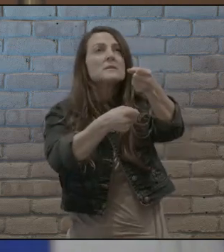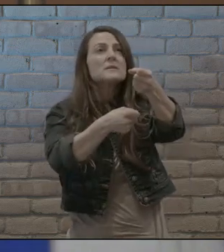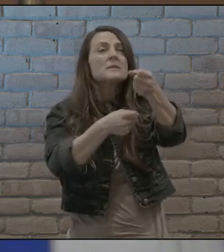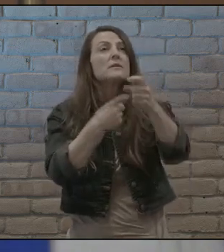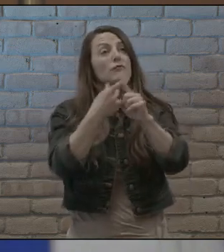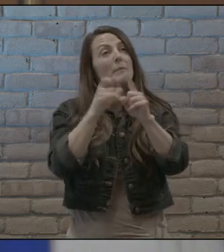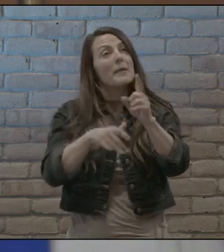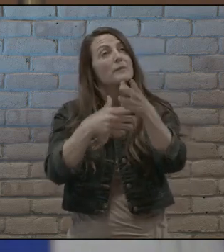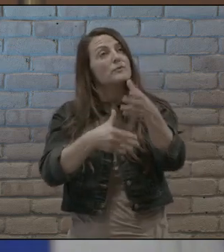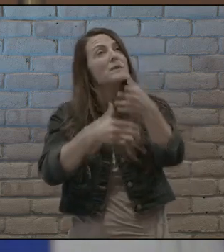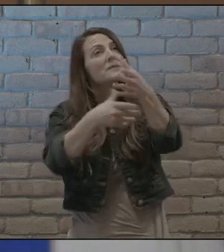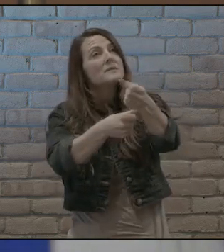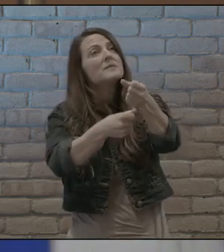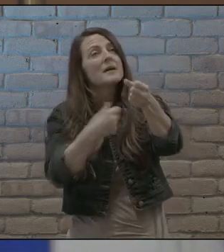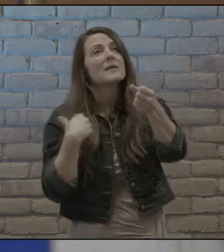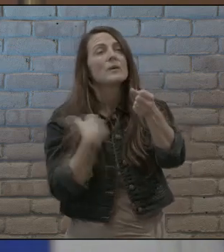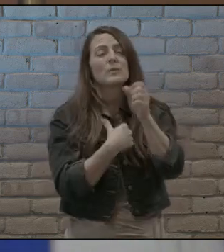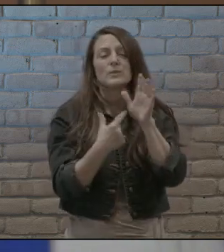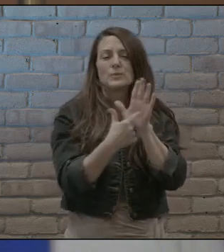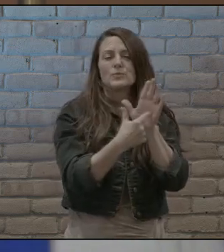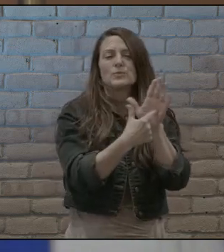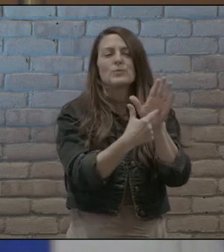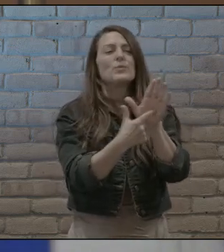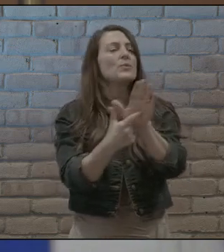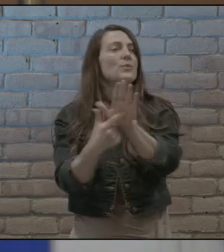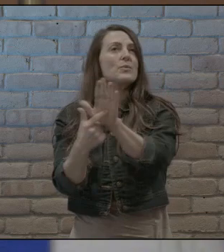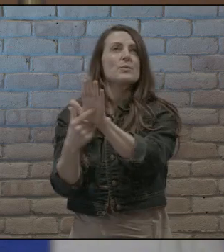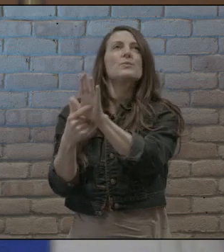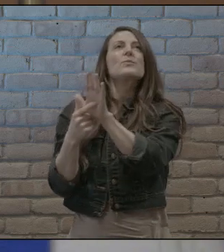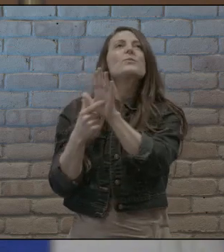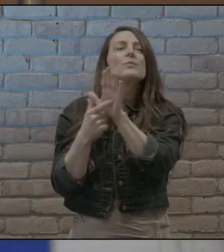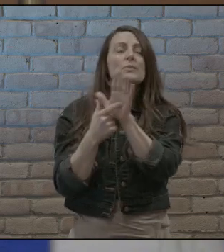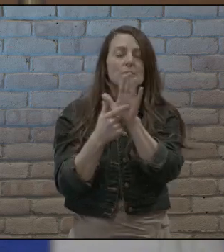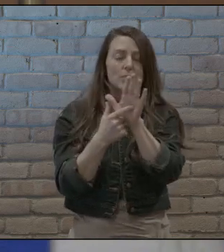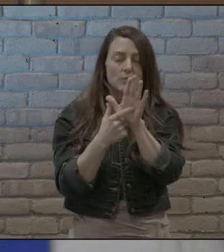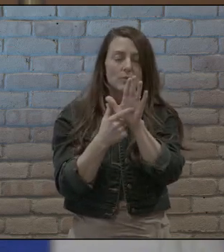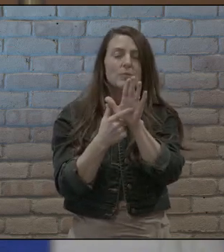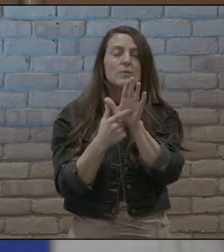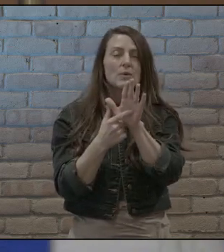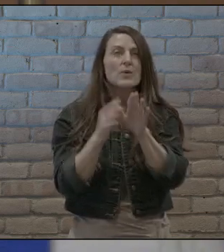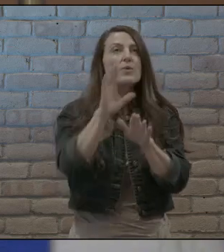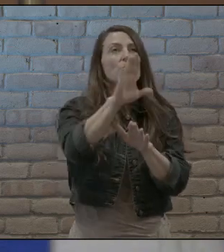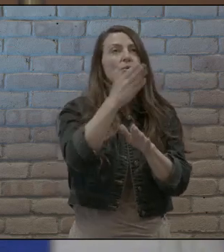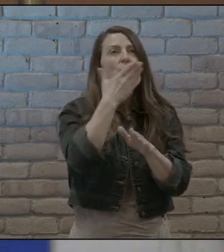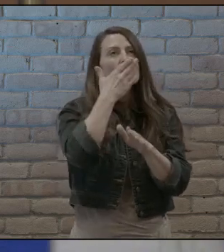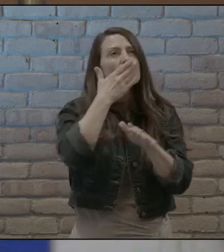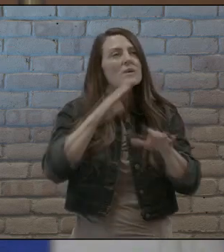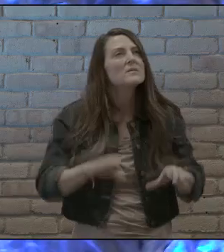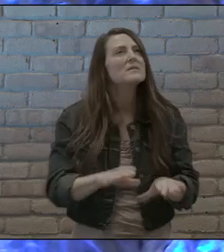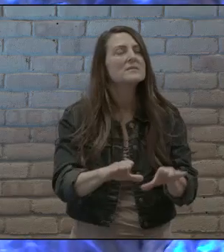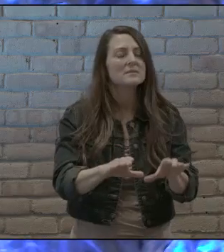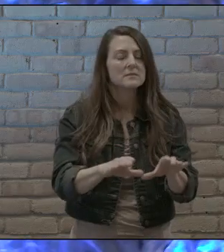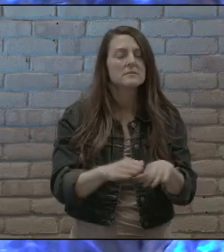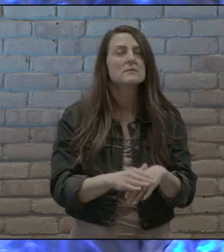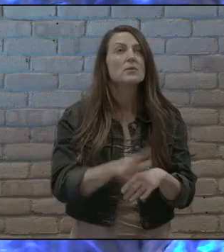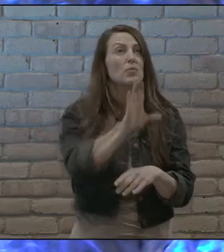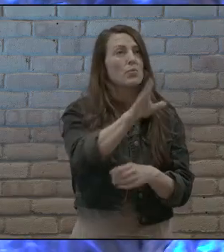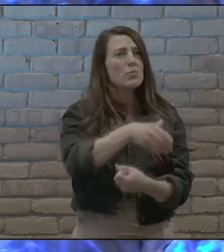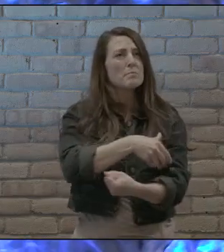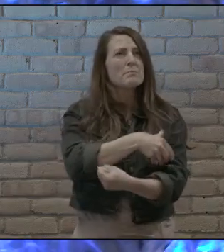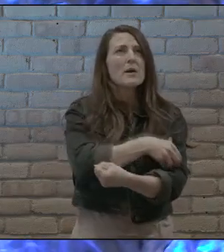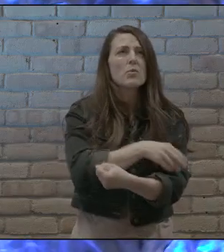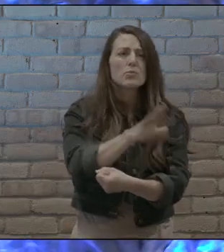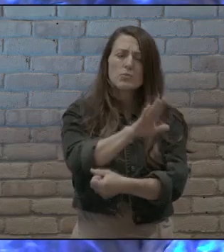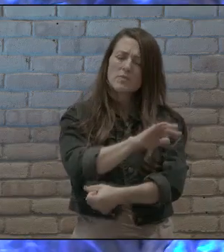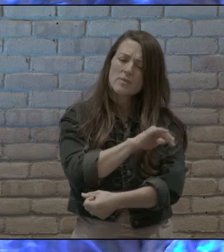God, we would display to the world around us your goodness, your power,